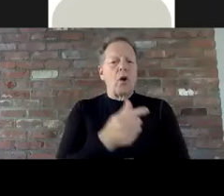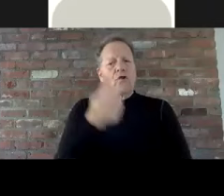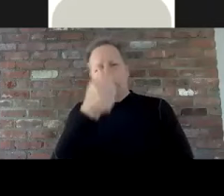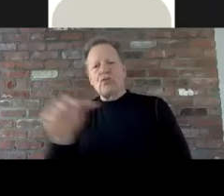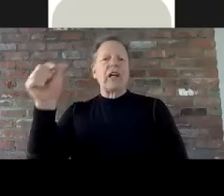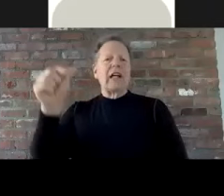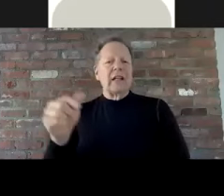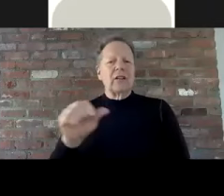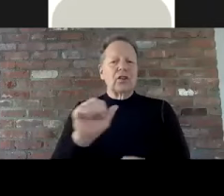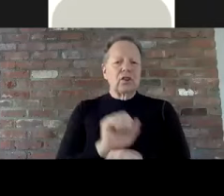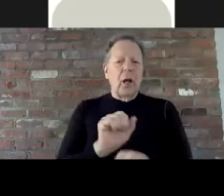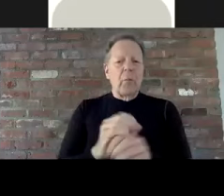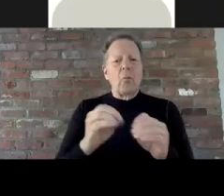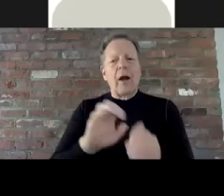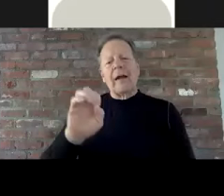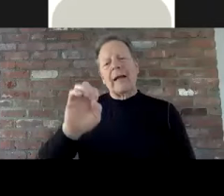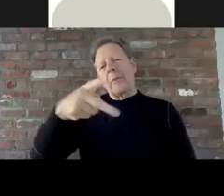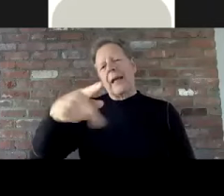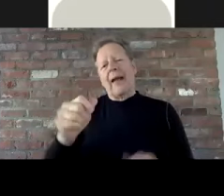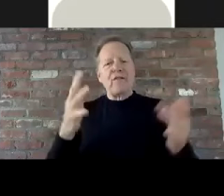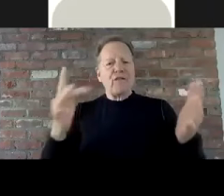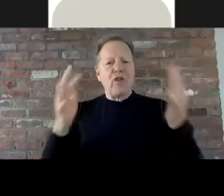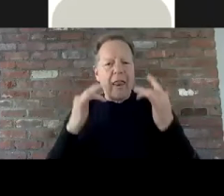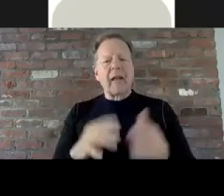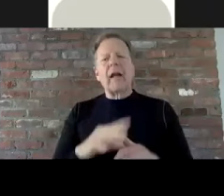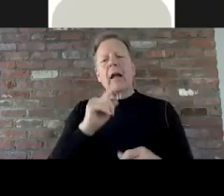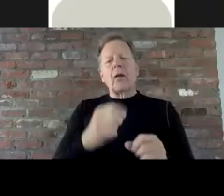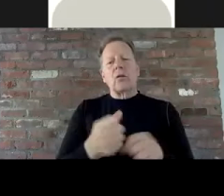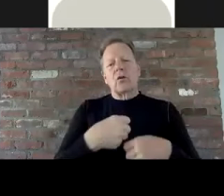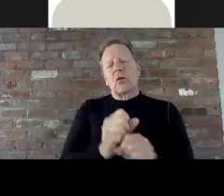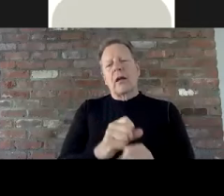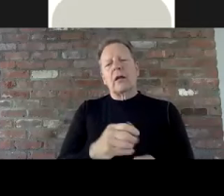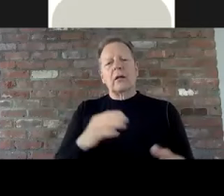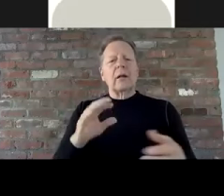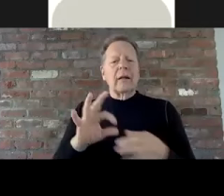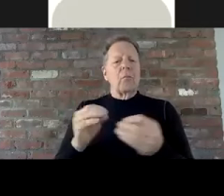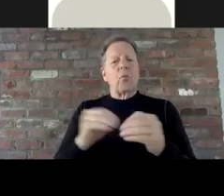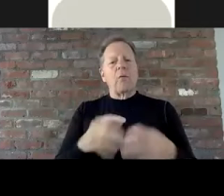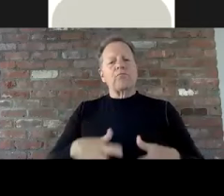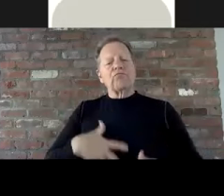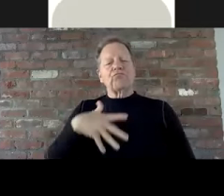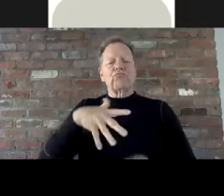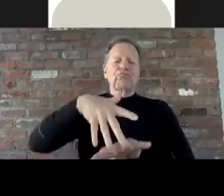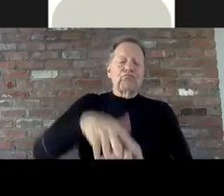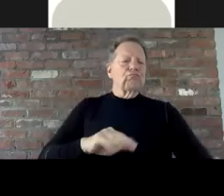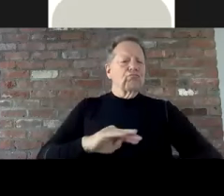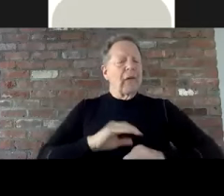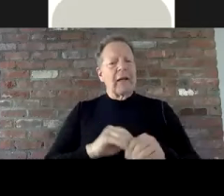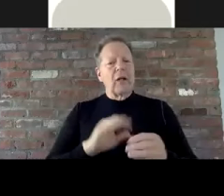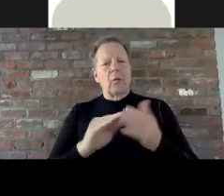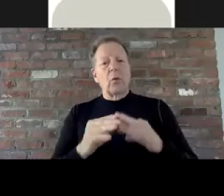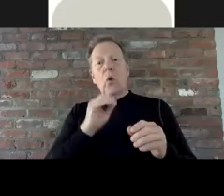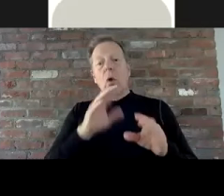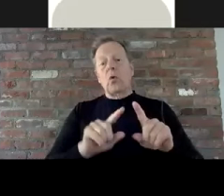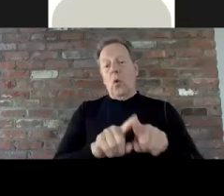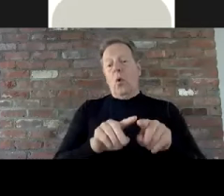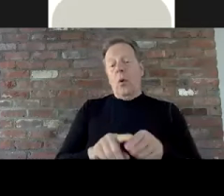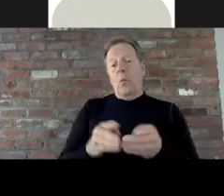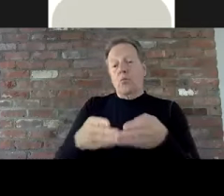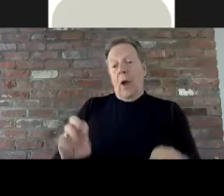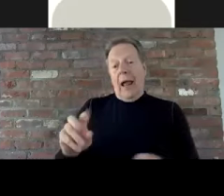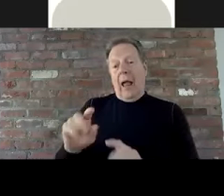lot about ways to create deeper community connectivity. And so during exercise 1 of the breakouts, except for